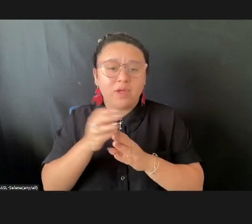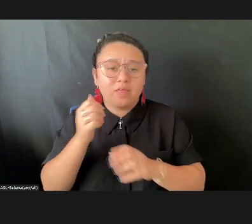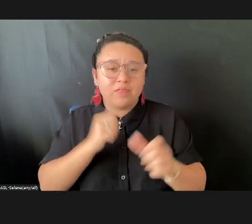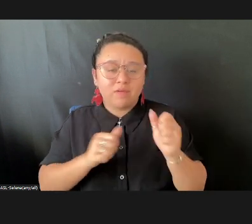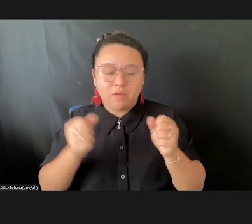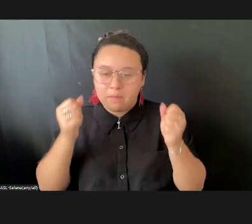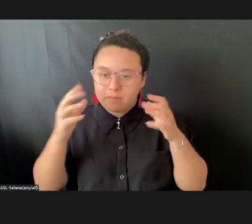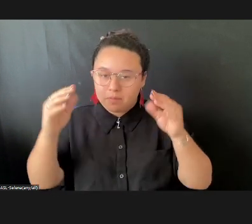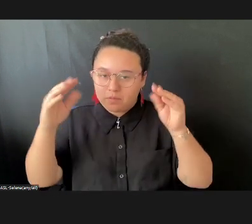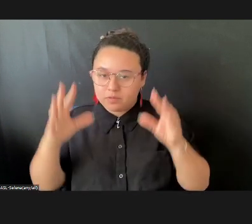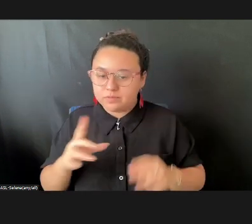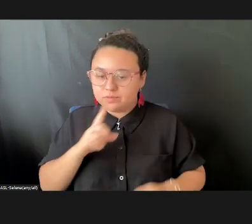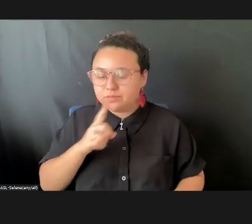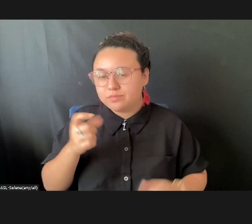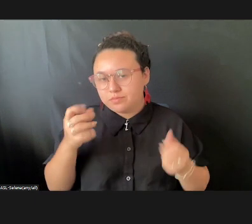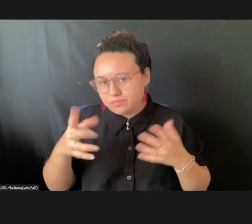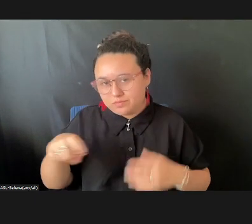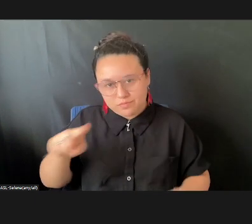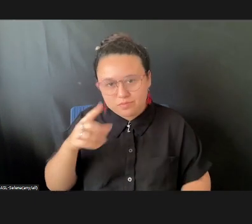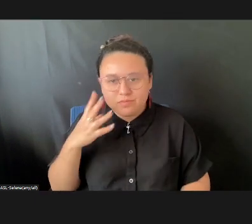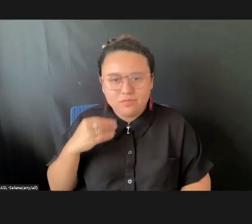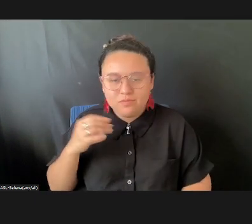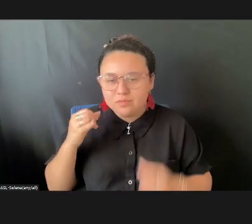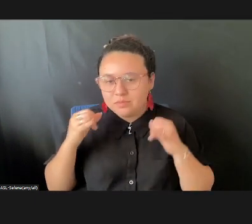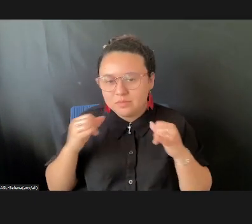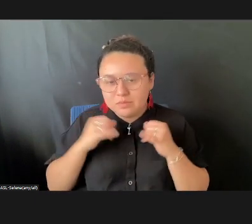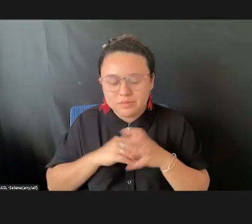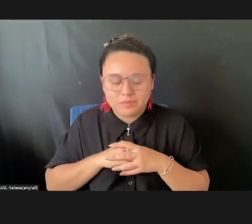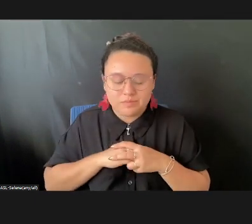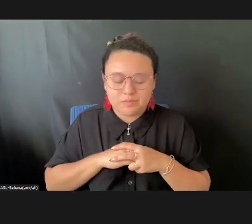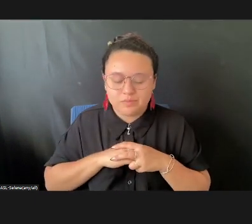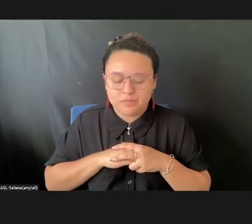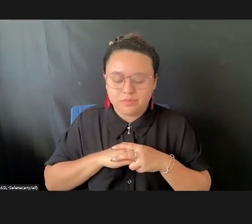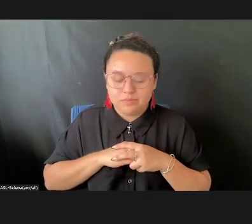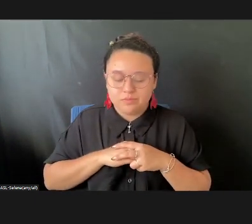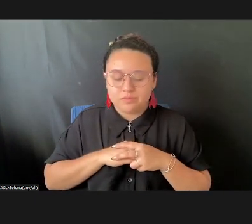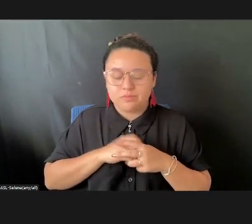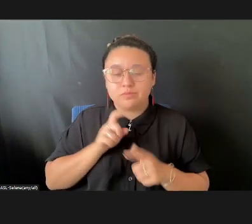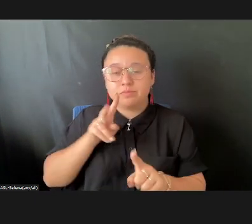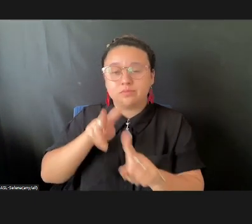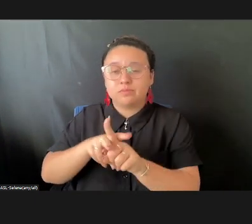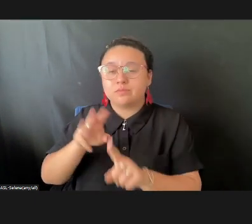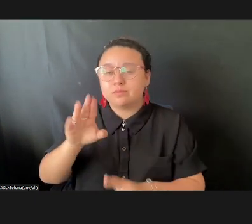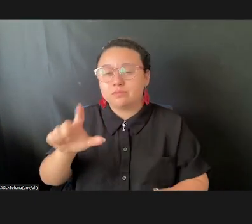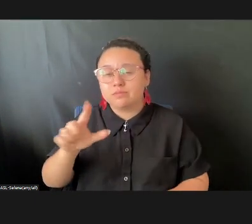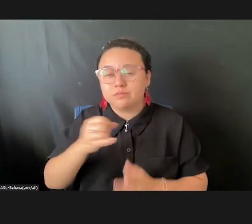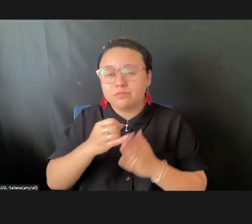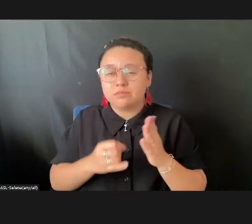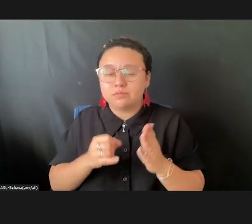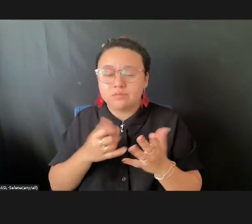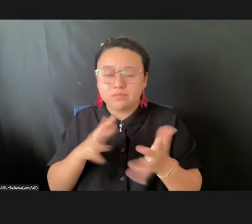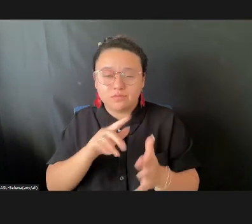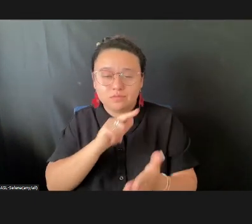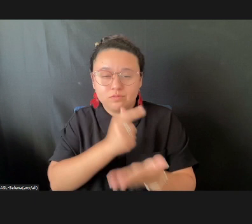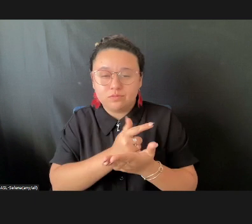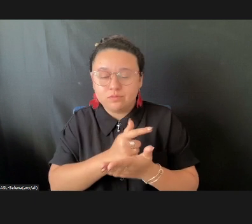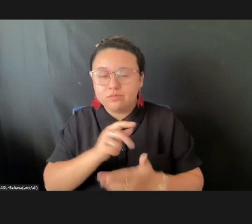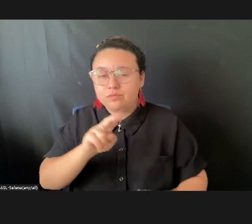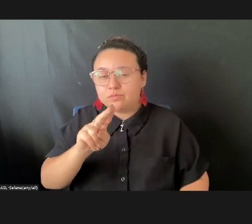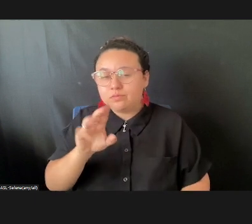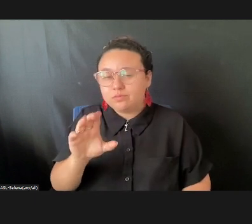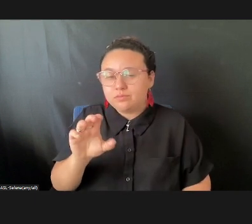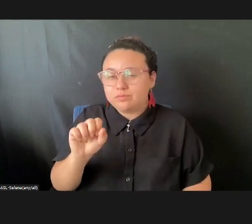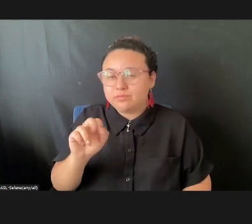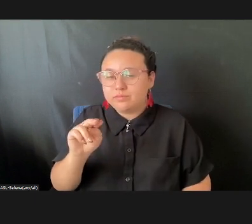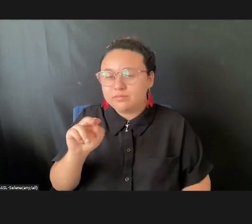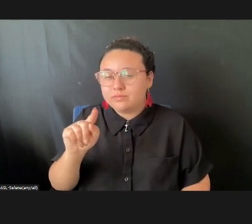that many of you might have gone through a similar experience. She applied to CalArts after graduating from UC Santa Barbara to